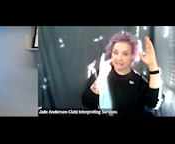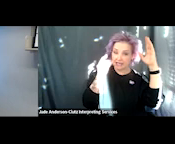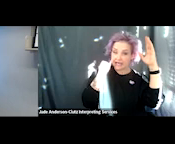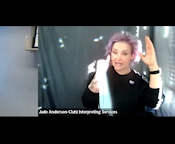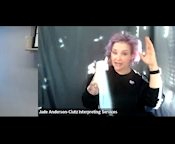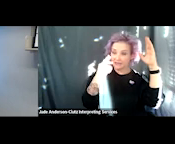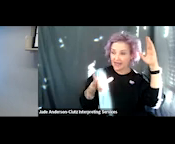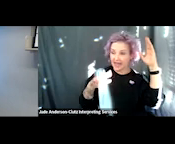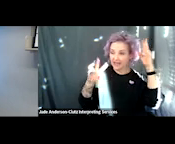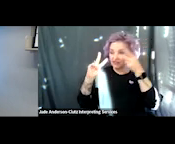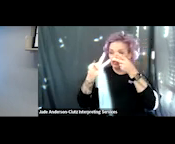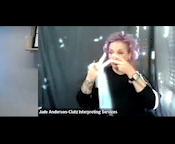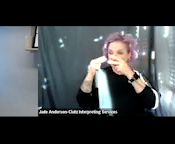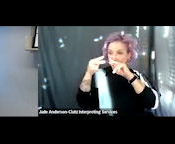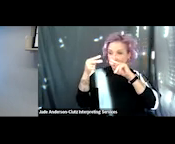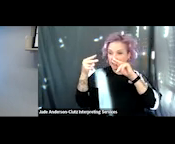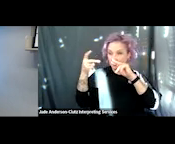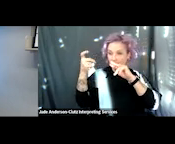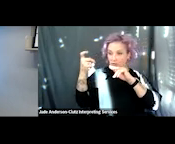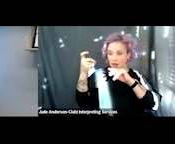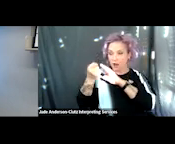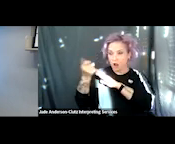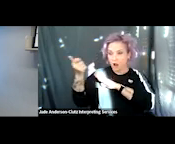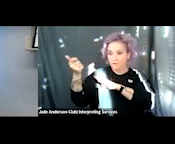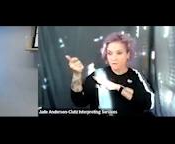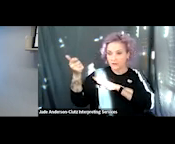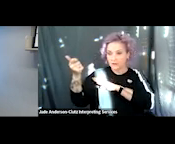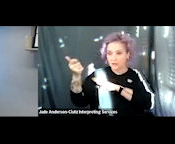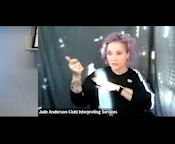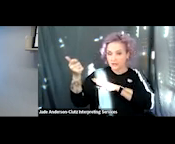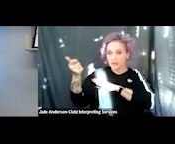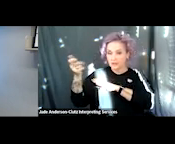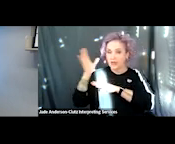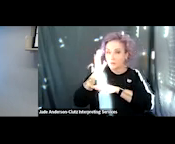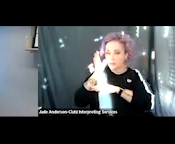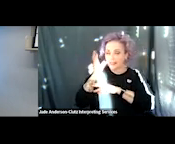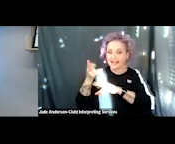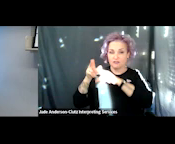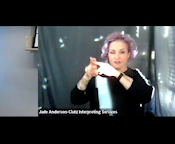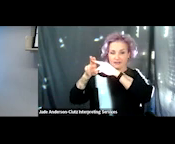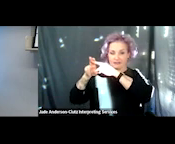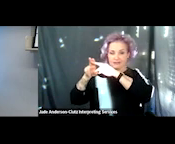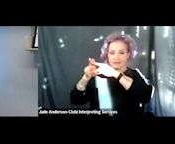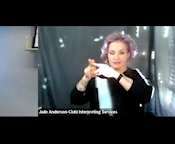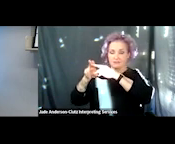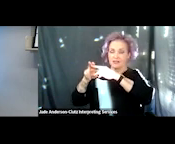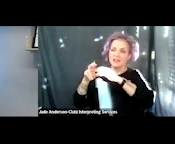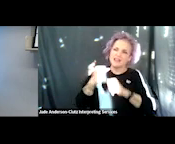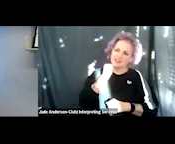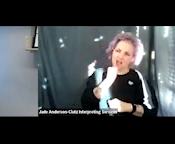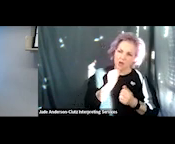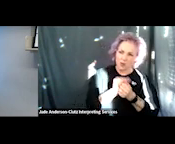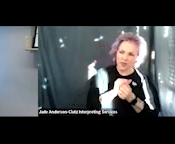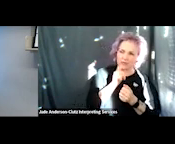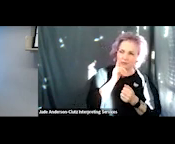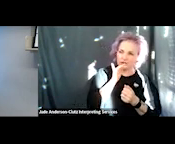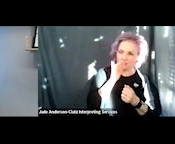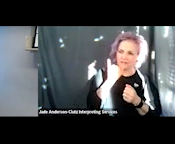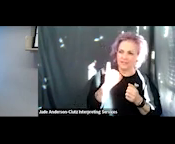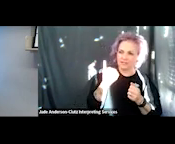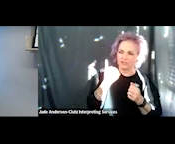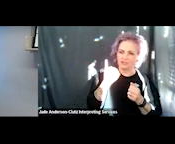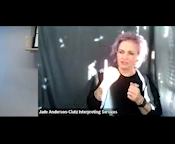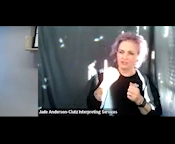gene, but not due to the maternal immune activation. Now, when we look at in females, this actually isn't the